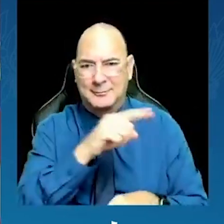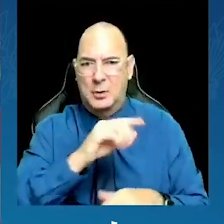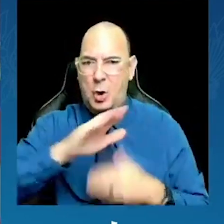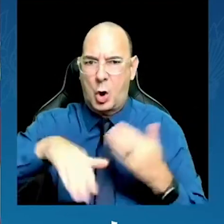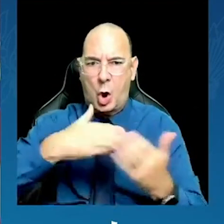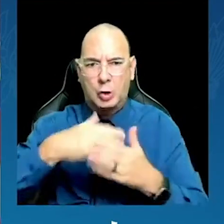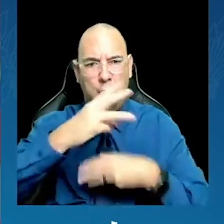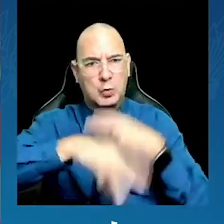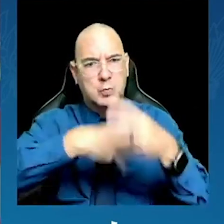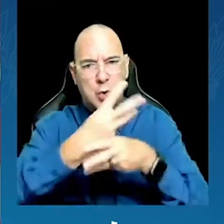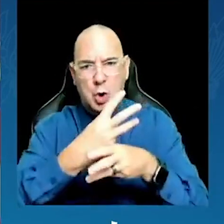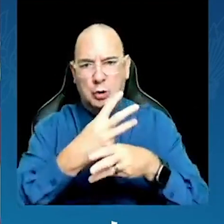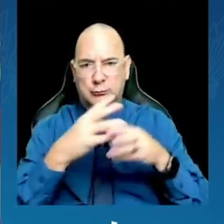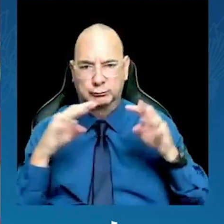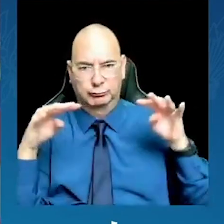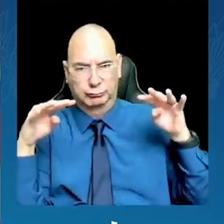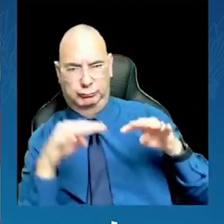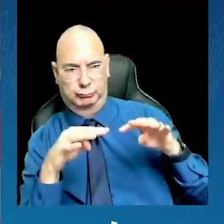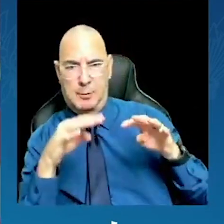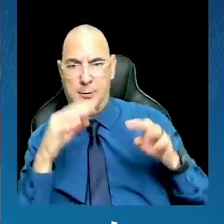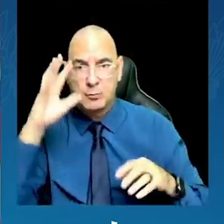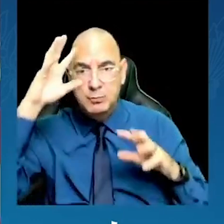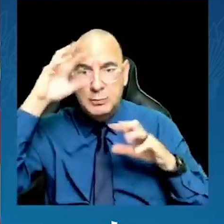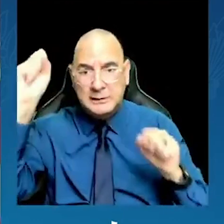Kennedy made a vow.